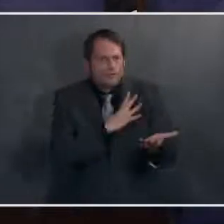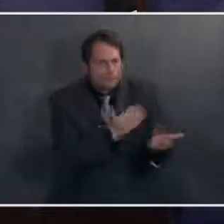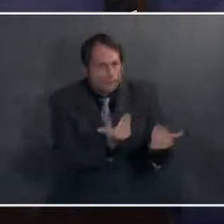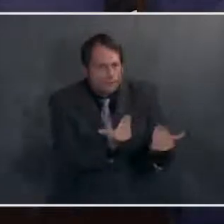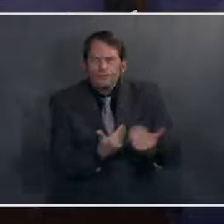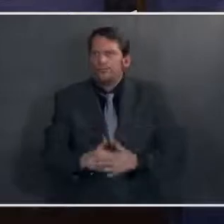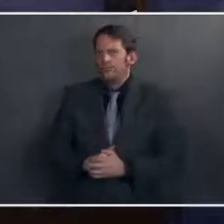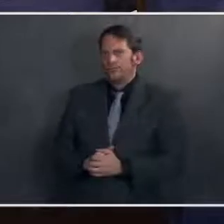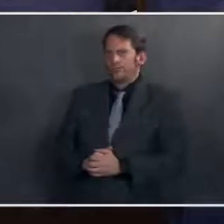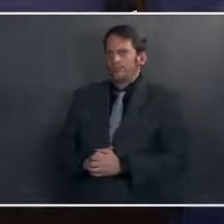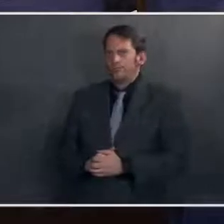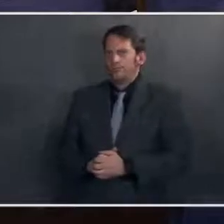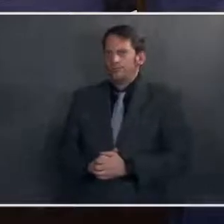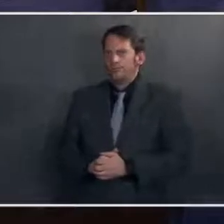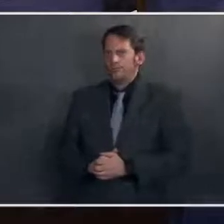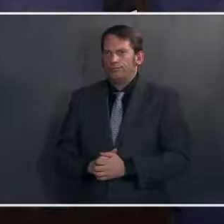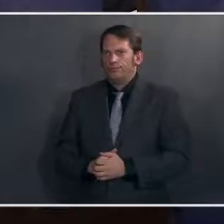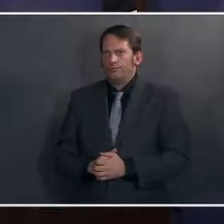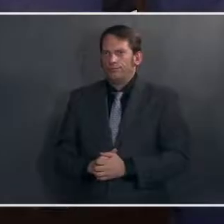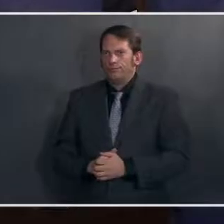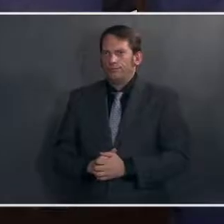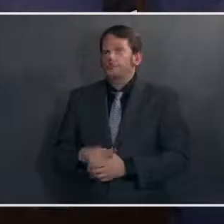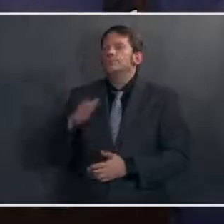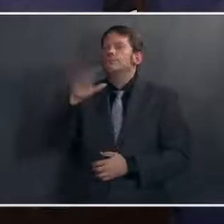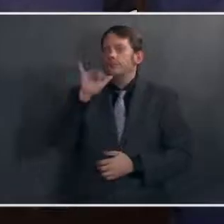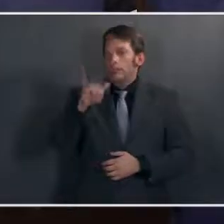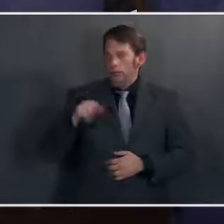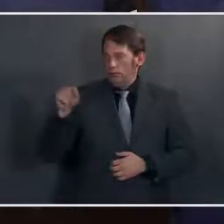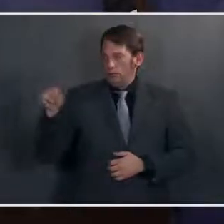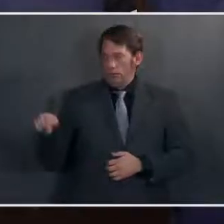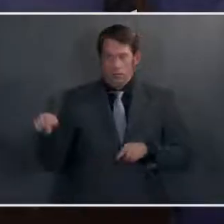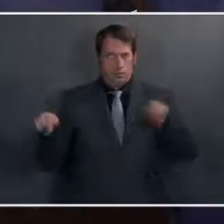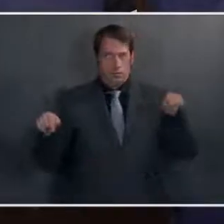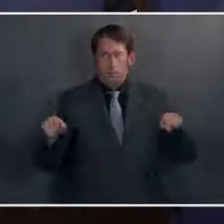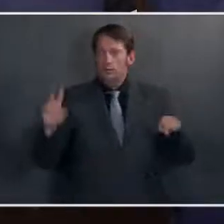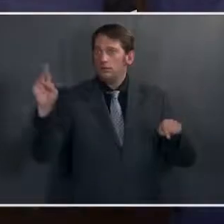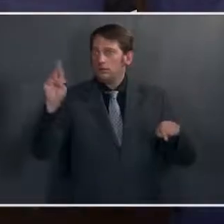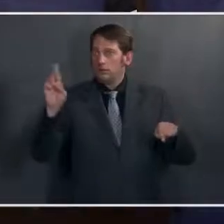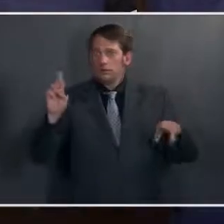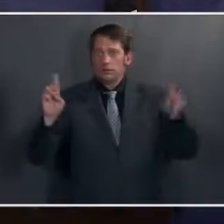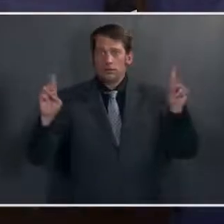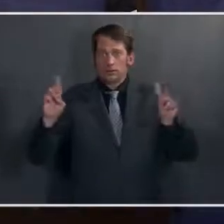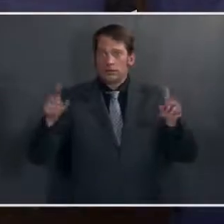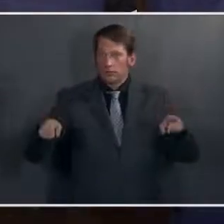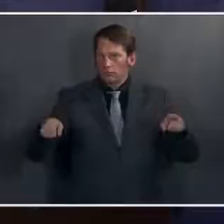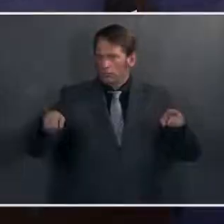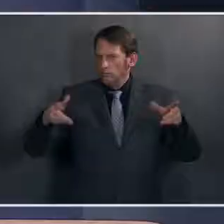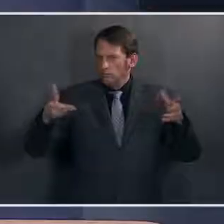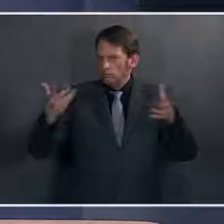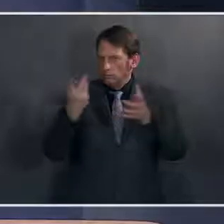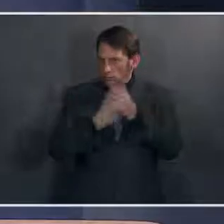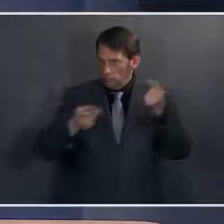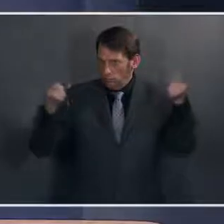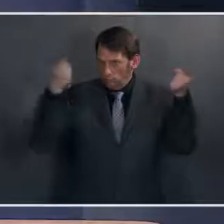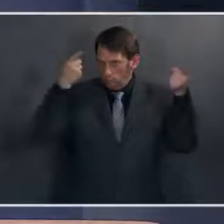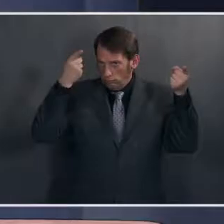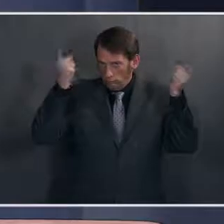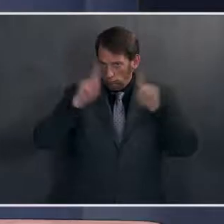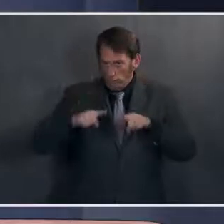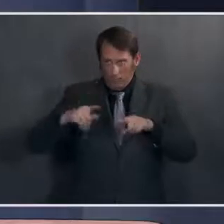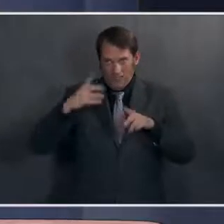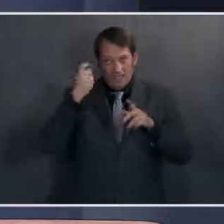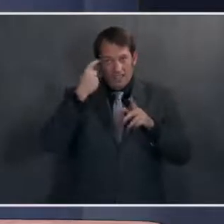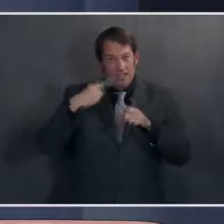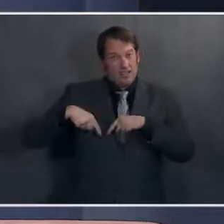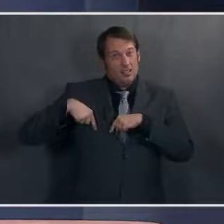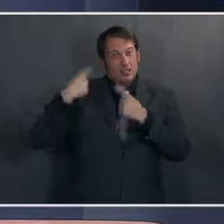for bipartisan agreement when the differences are that significant across major components of what the president wants? Well, an area